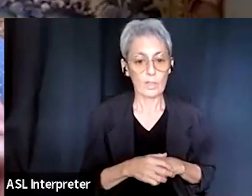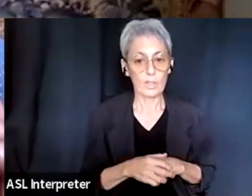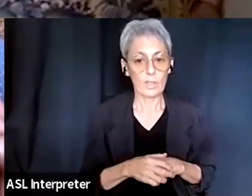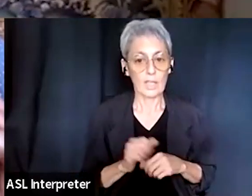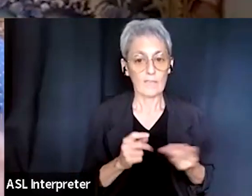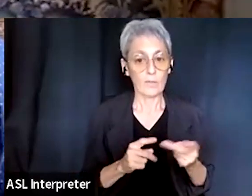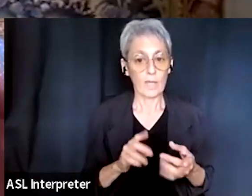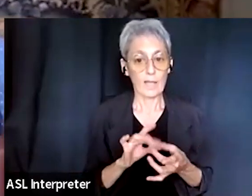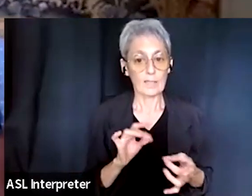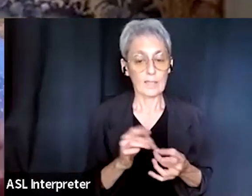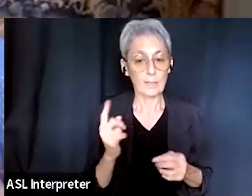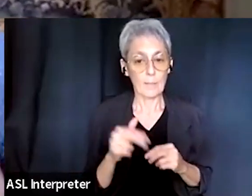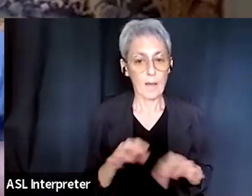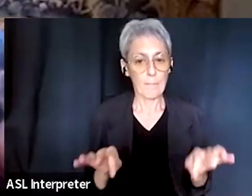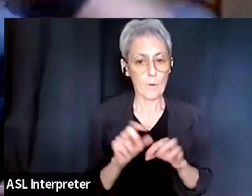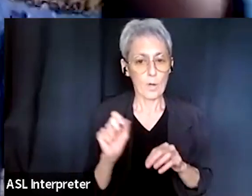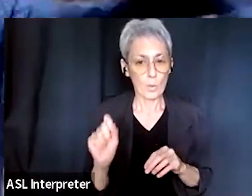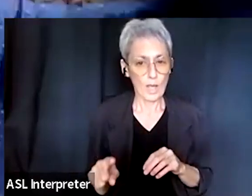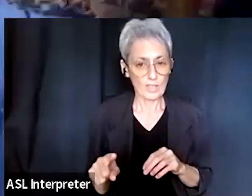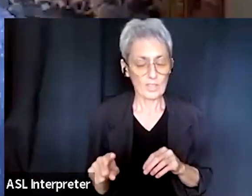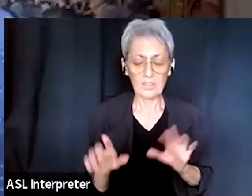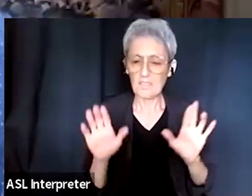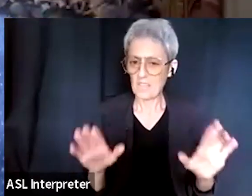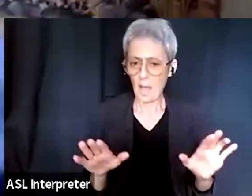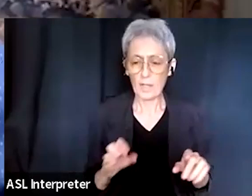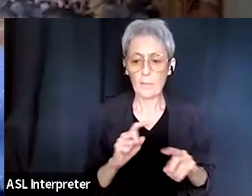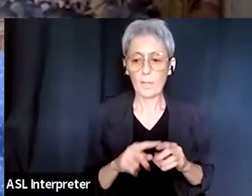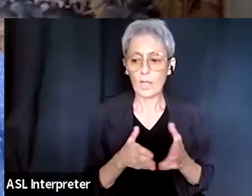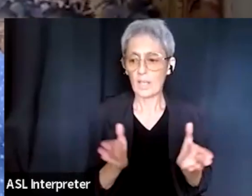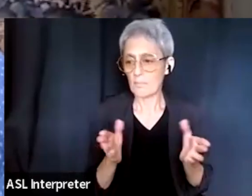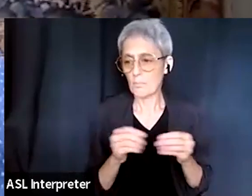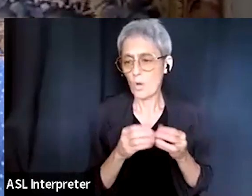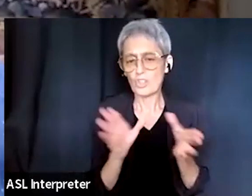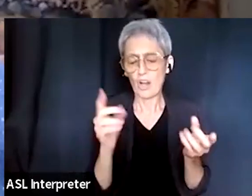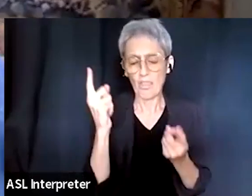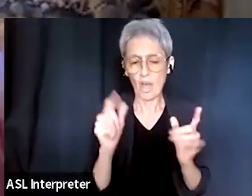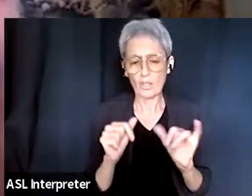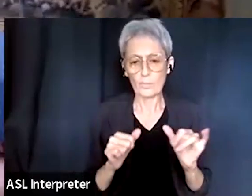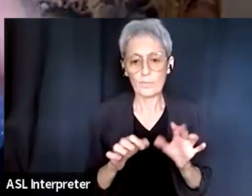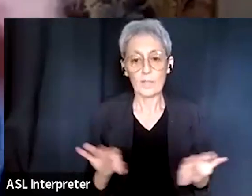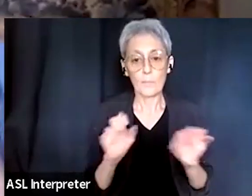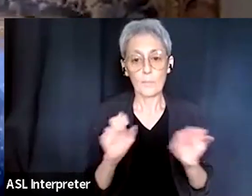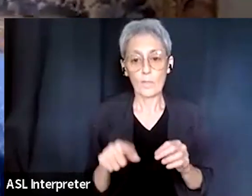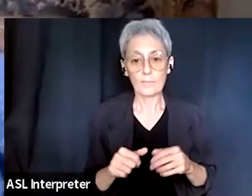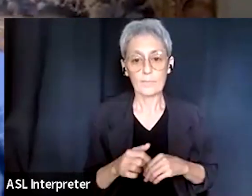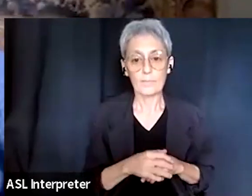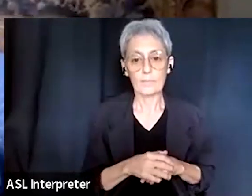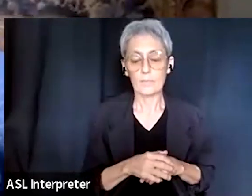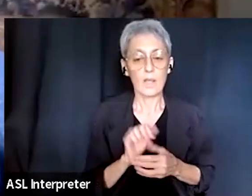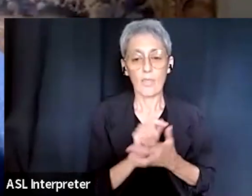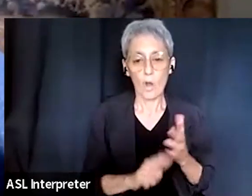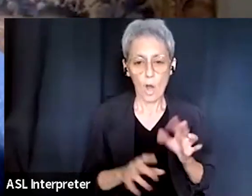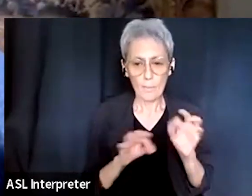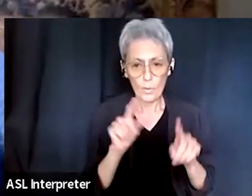really important question, that's phenomenal, but you can give a more general thought also. And the important question was, well, they're all important questions, but I really want